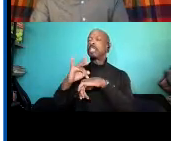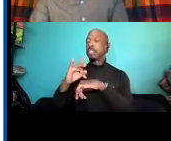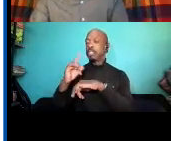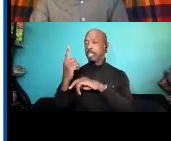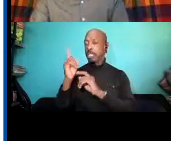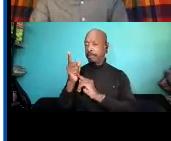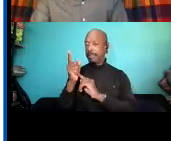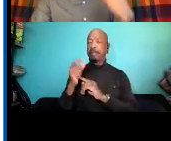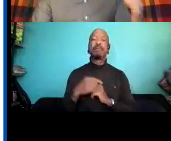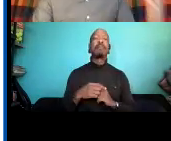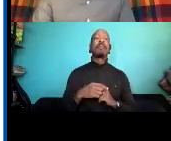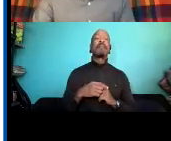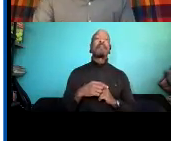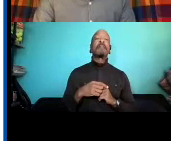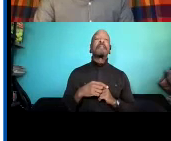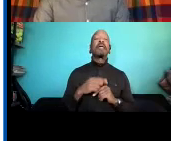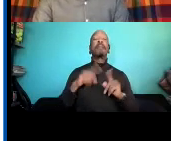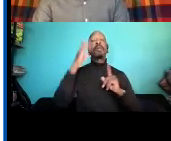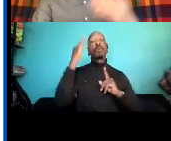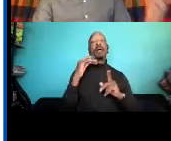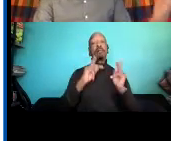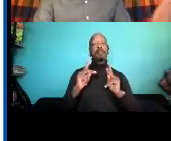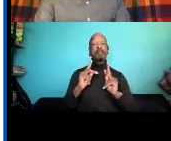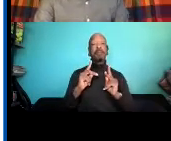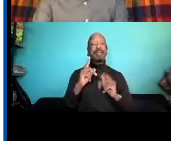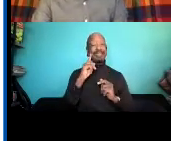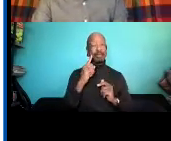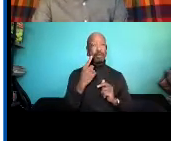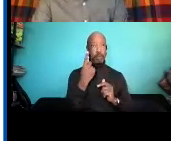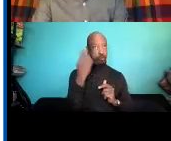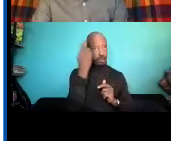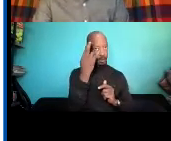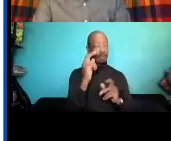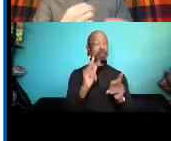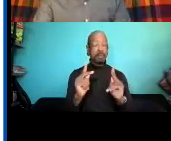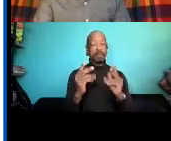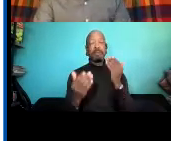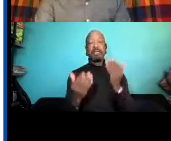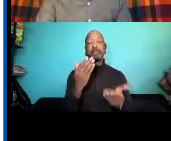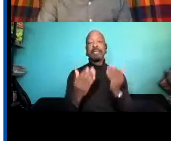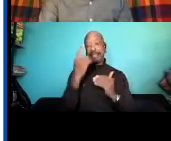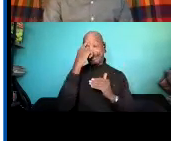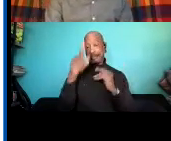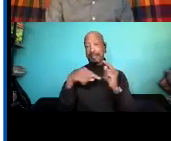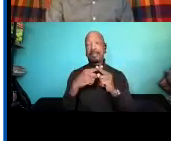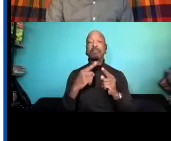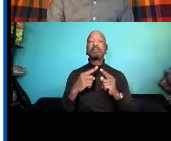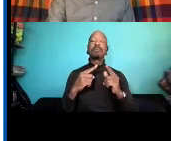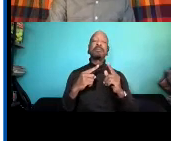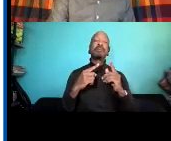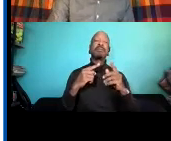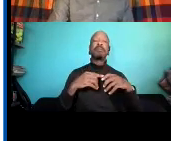is really why people start to think of, or one of the reasons why people may think about forming a legal